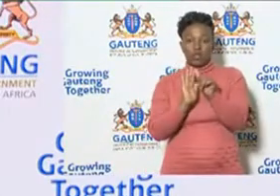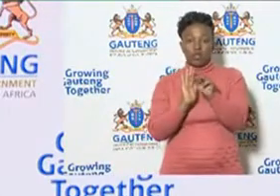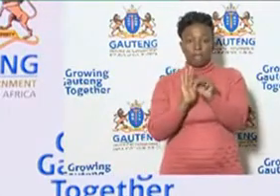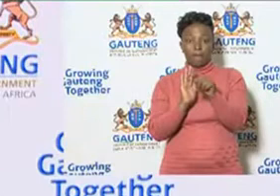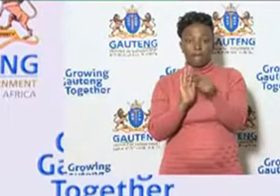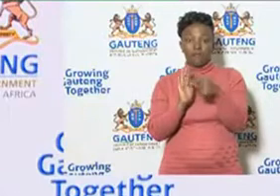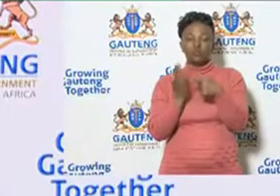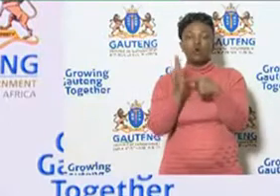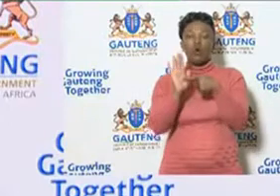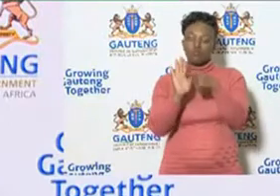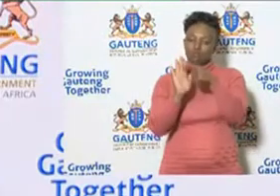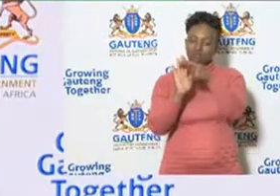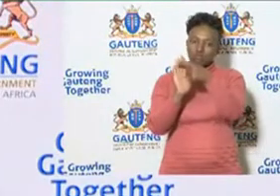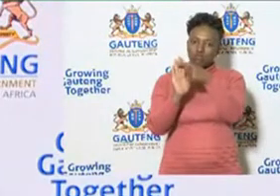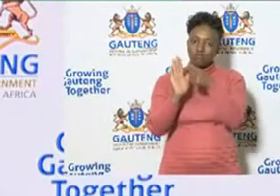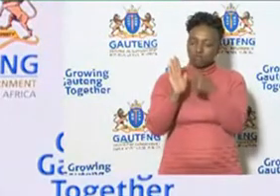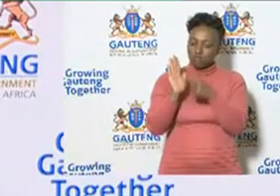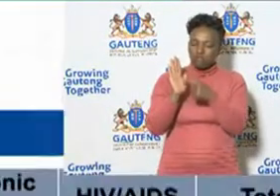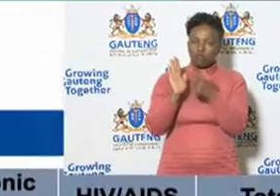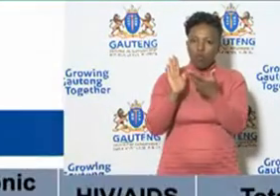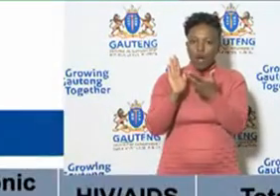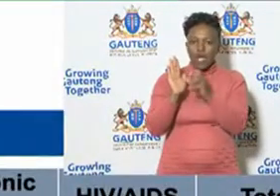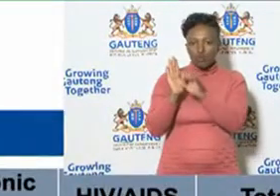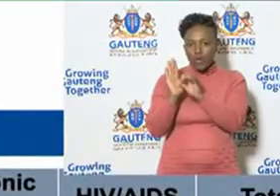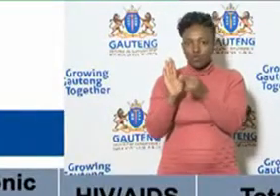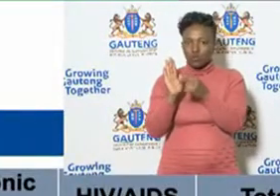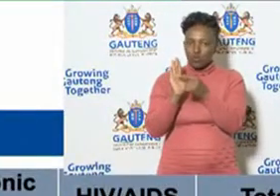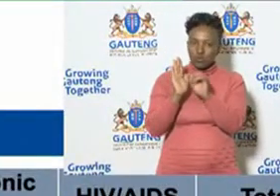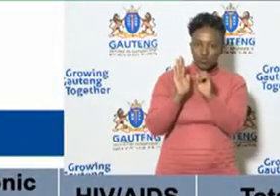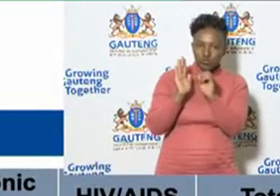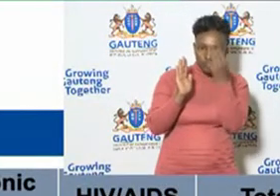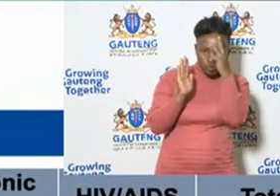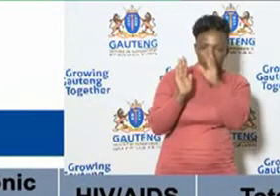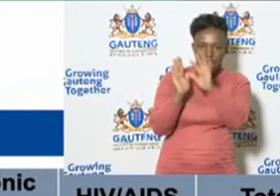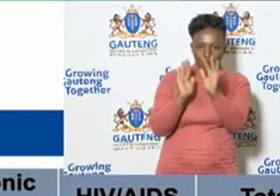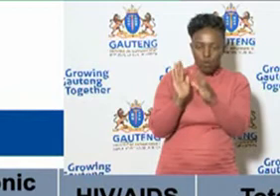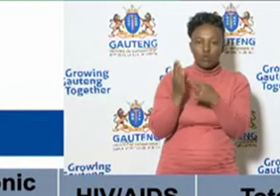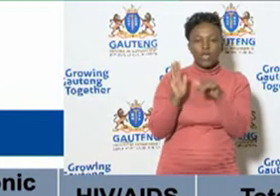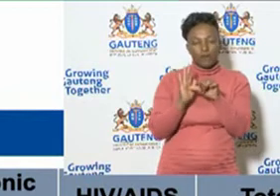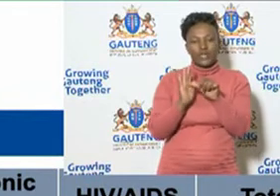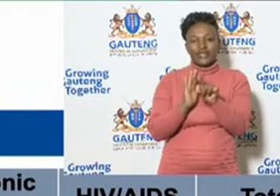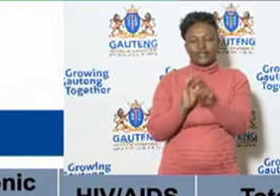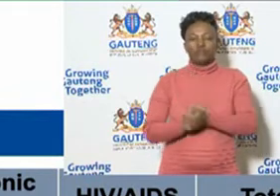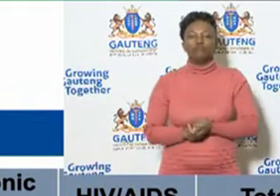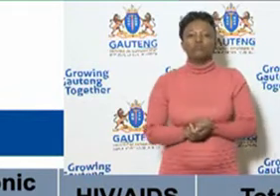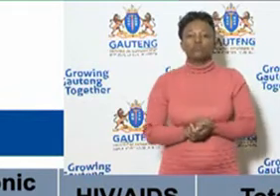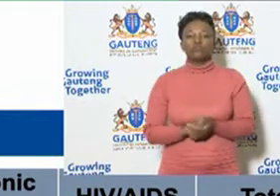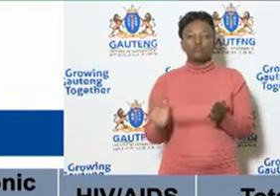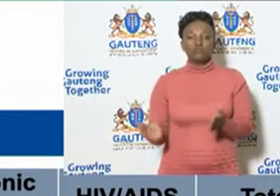very important to inform our interventions. I want to run through this